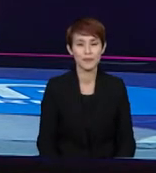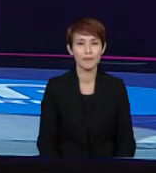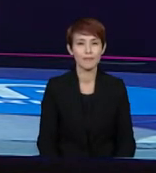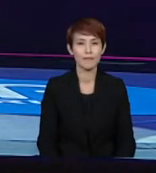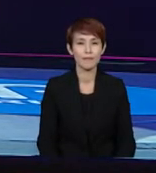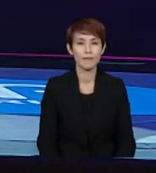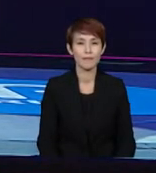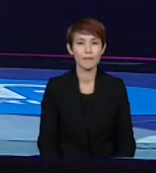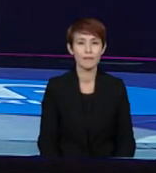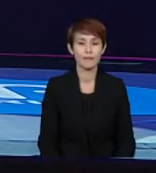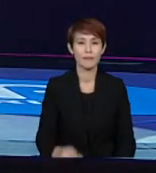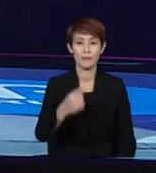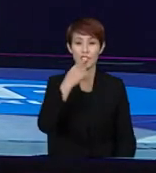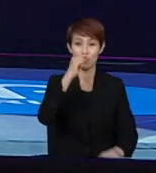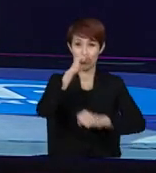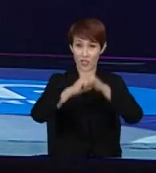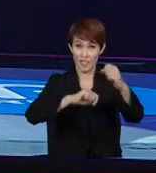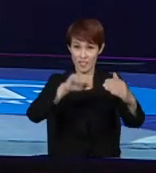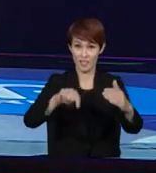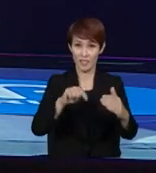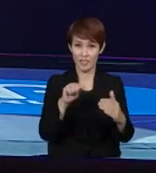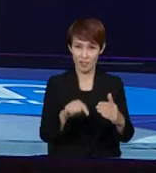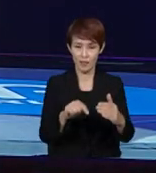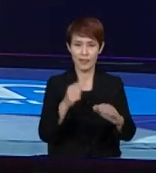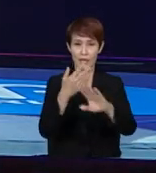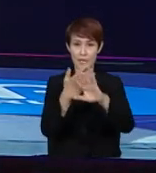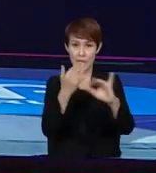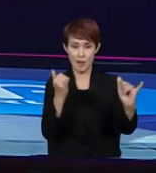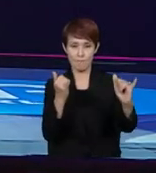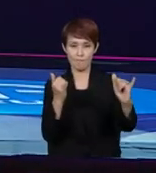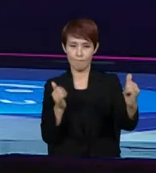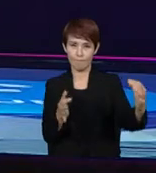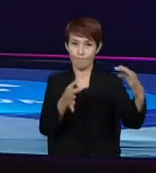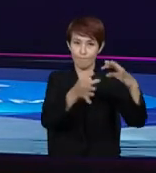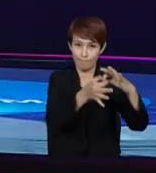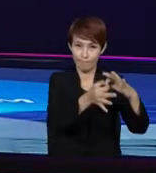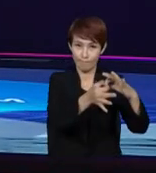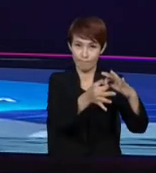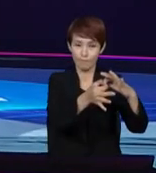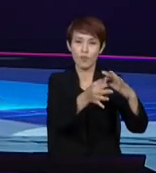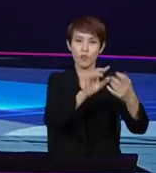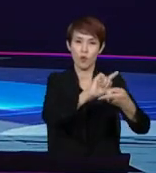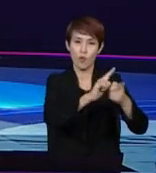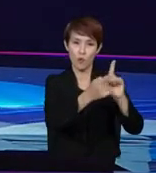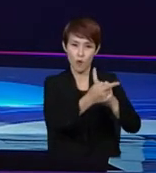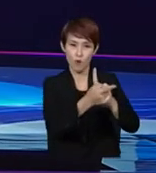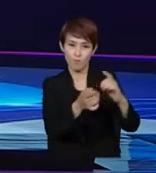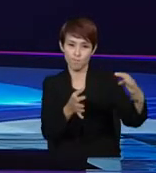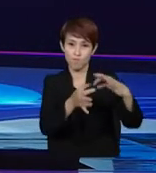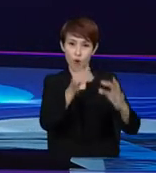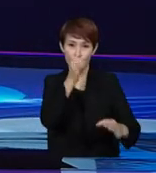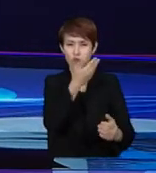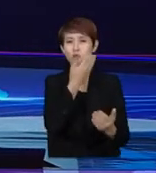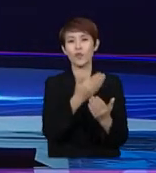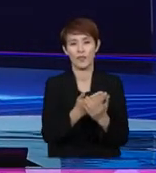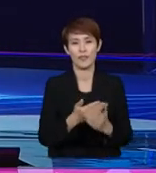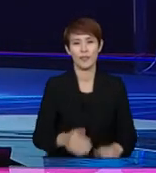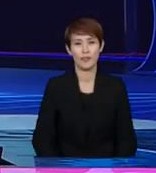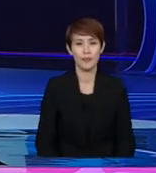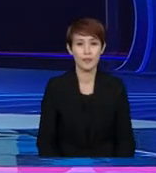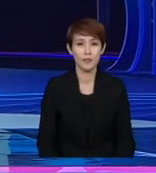it's also important to reach others and be reachable for them. And we usually think of that in terms of